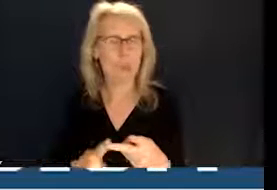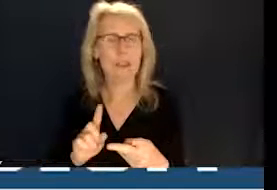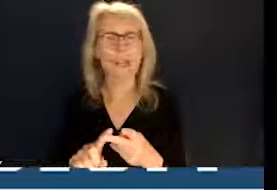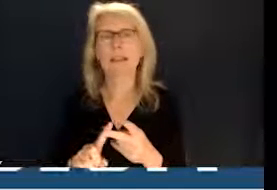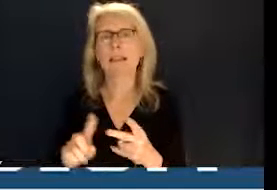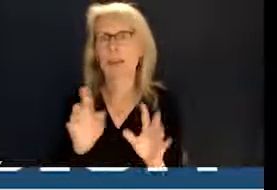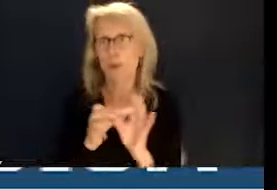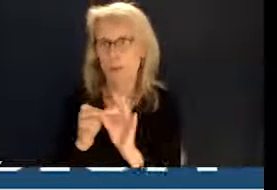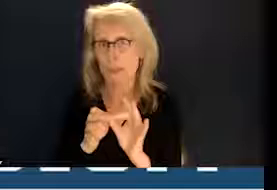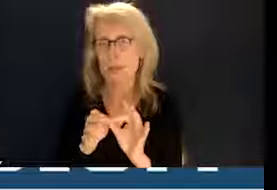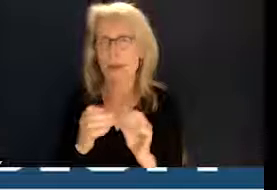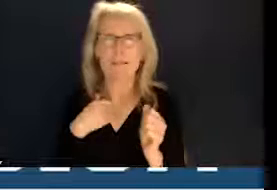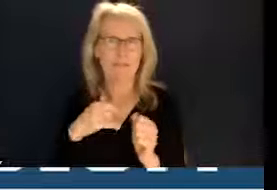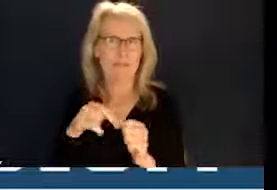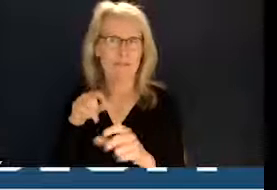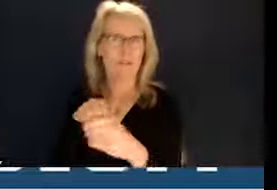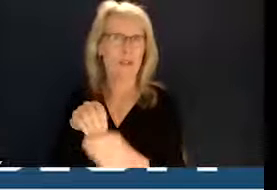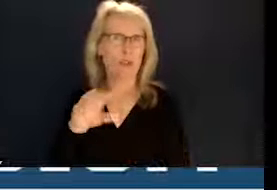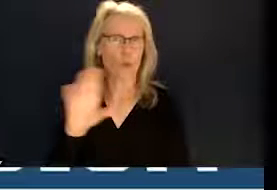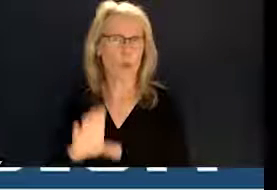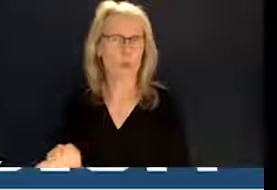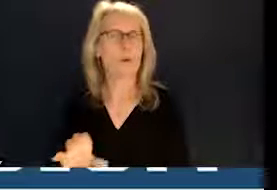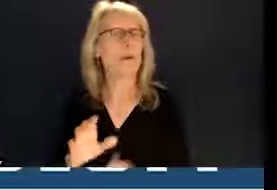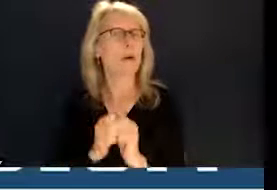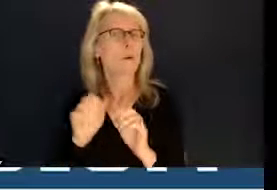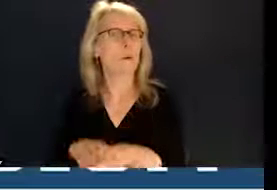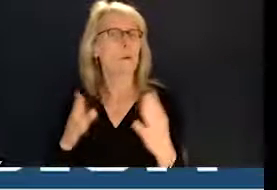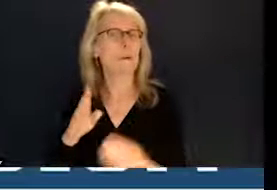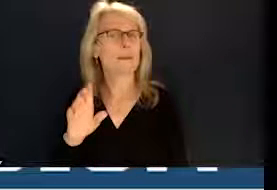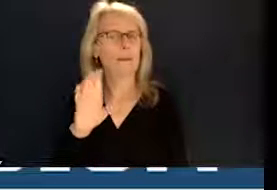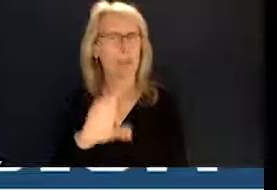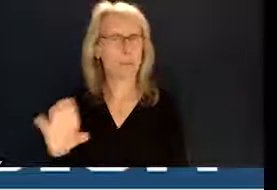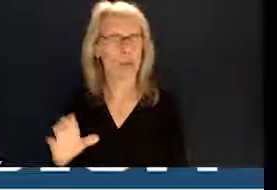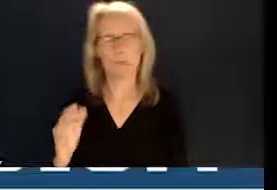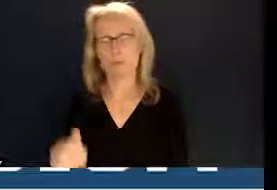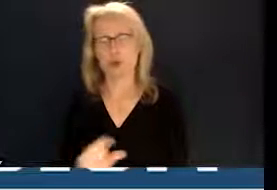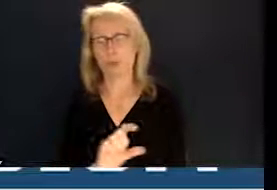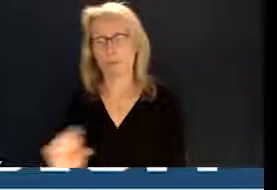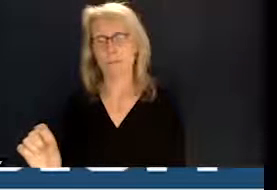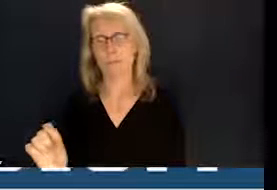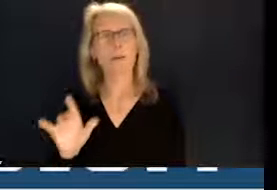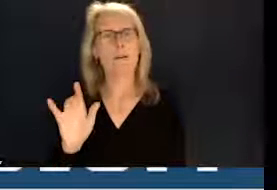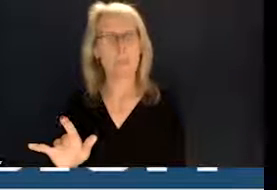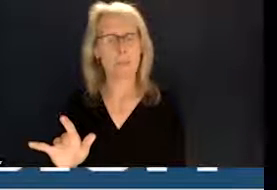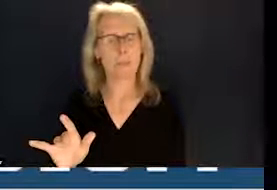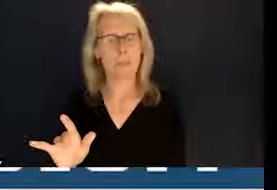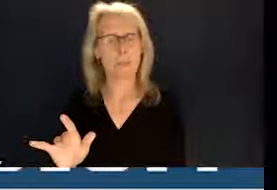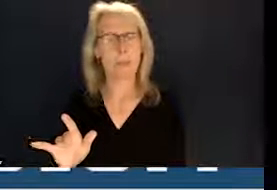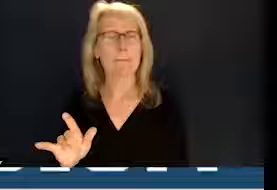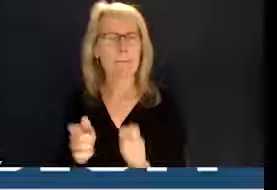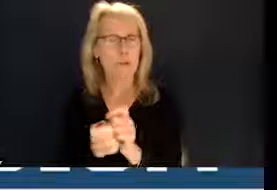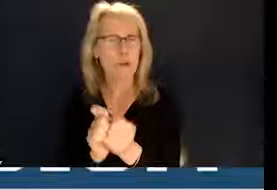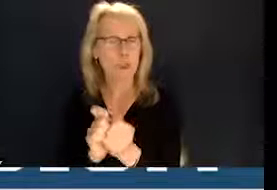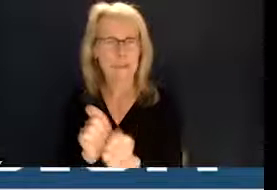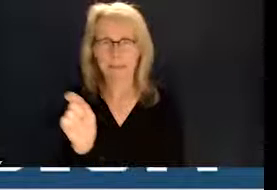on Zoom. So to turn on captioning, click the CC live caption button at the bottom of your screen. You can also adjust the